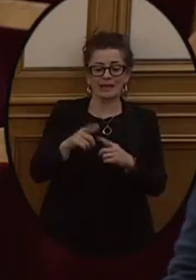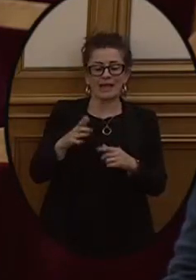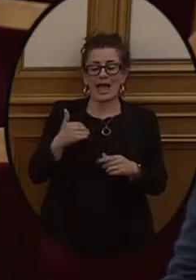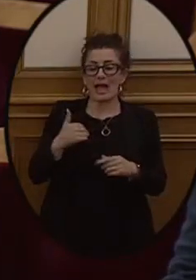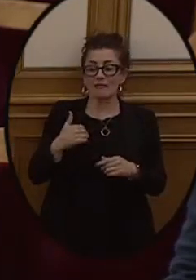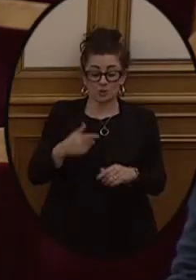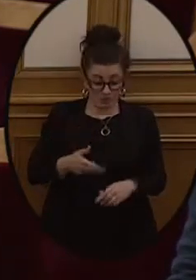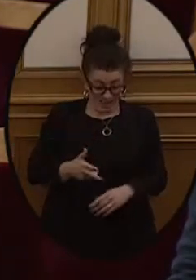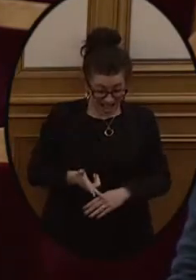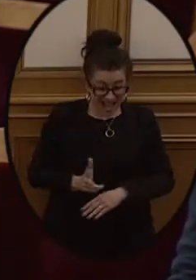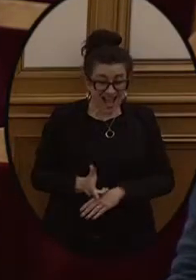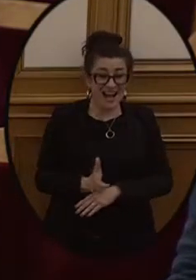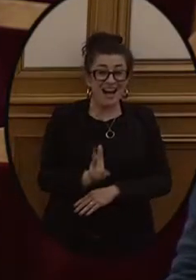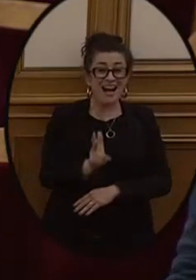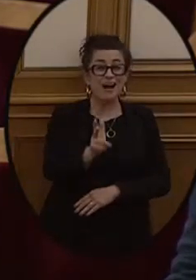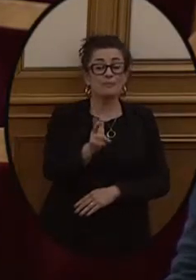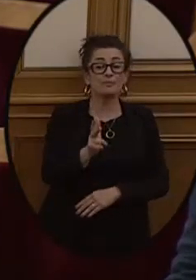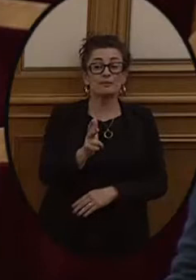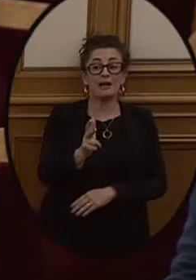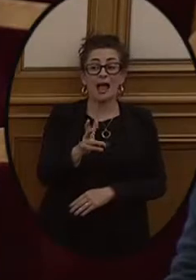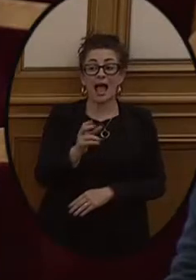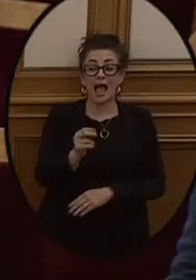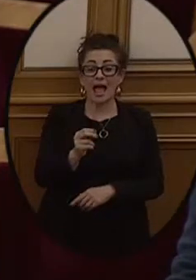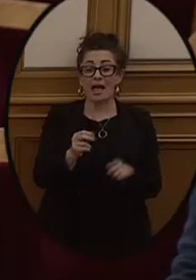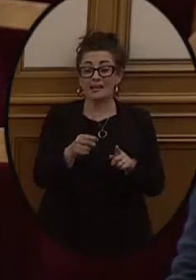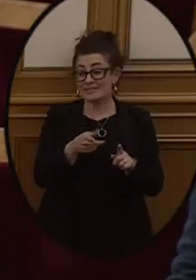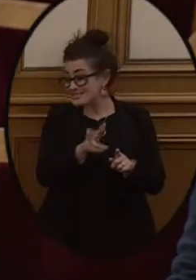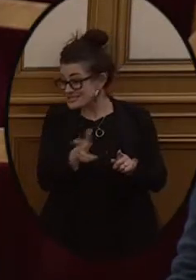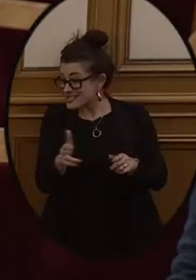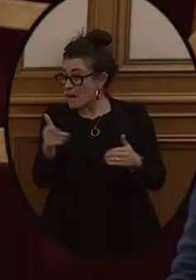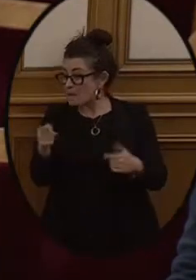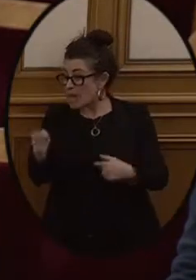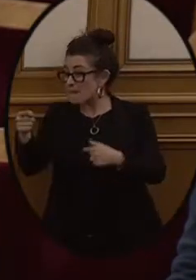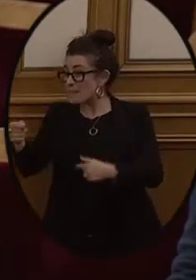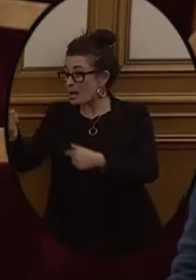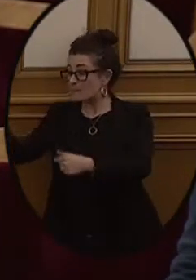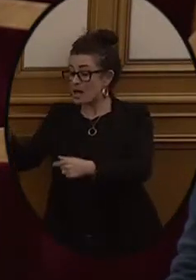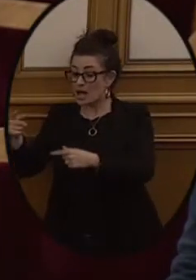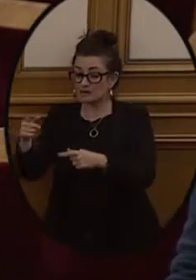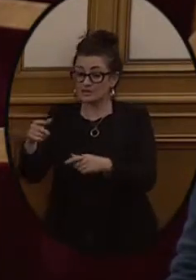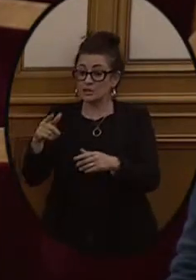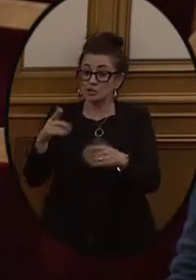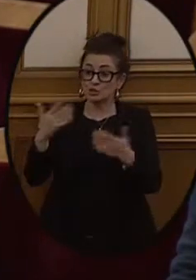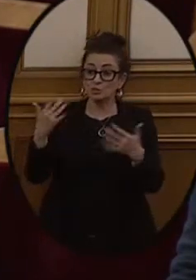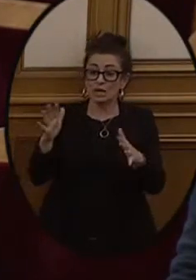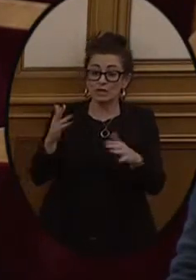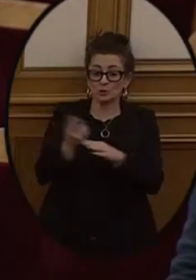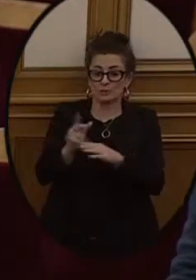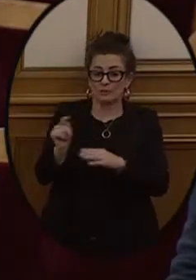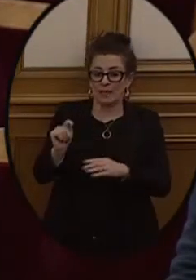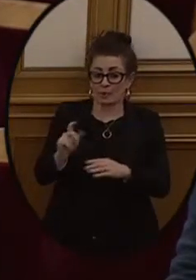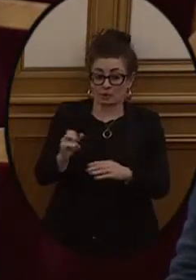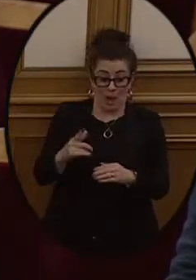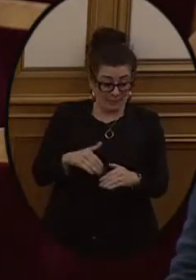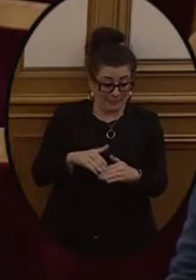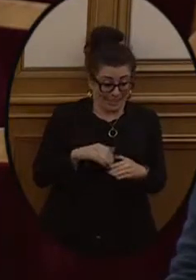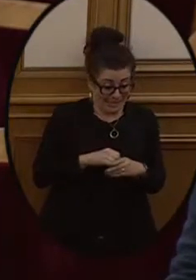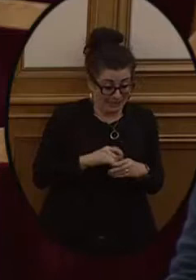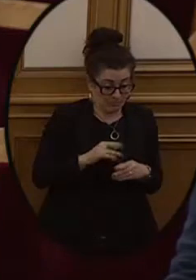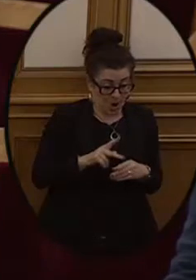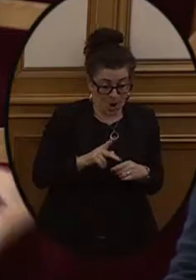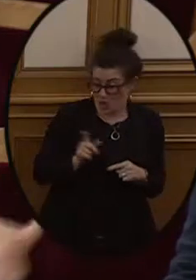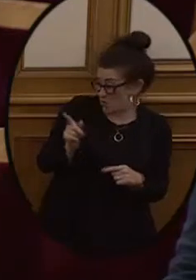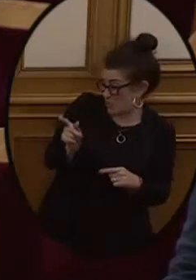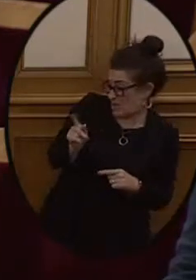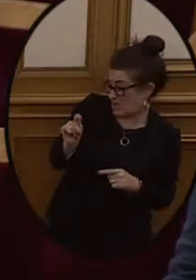huge hill and another couple blocks just to get to the bathroom. So I could actually be at the park with the bathroom in sight 100 feet away from me, and I